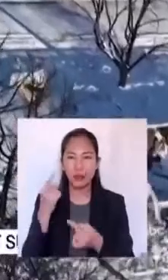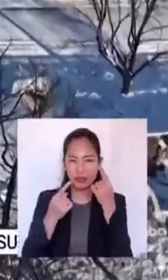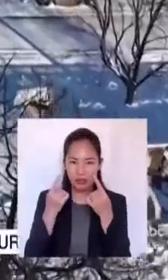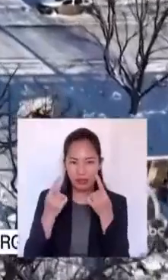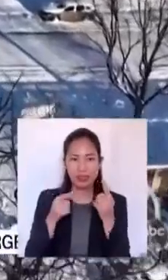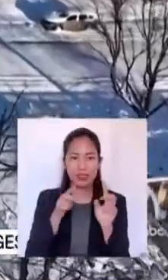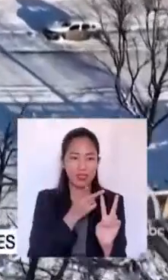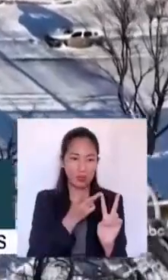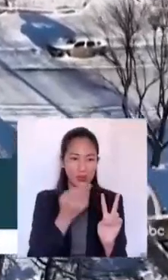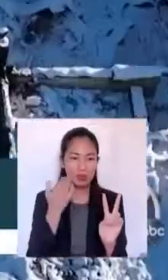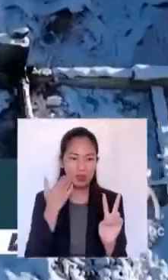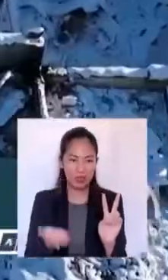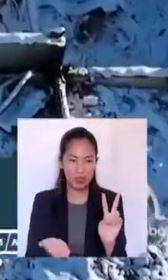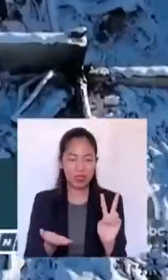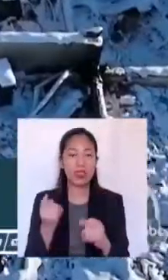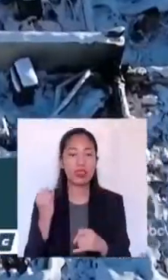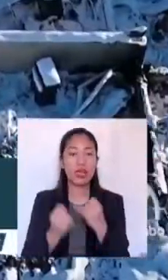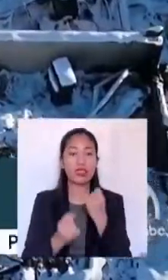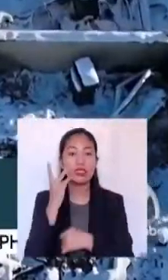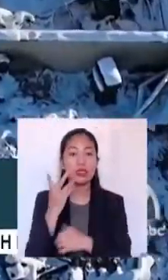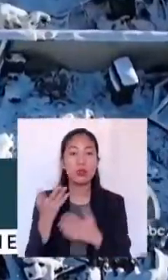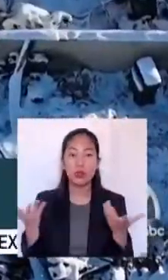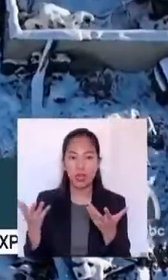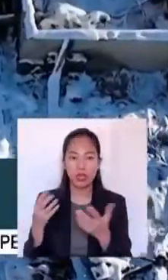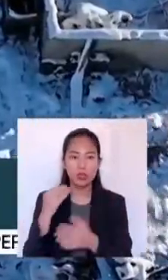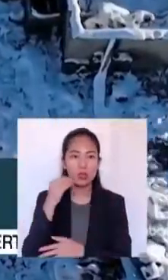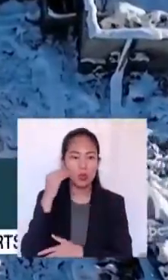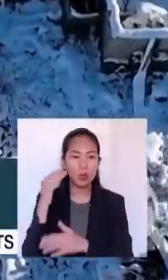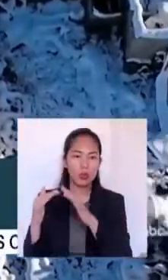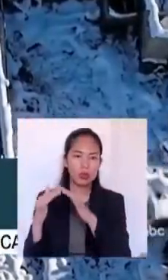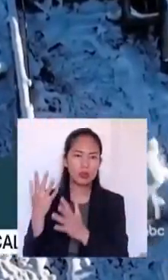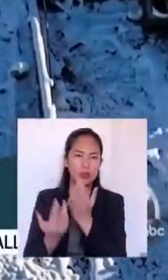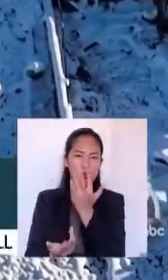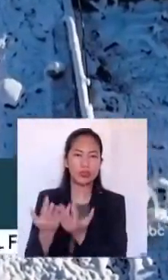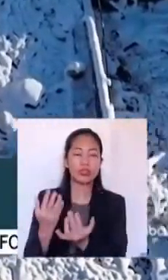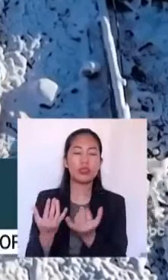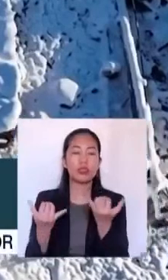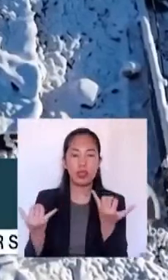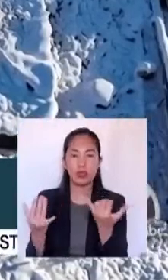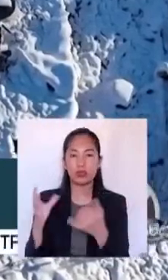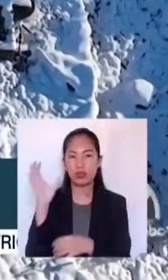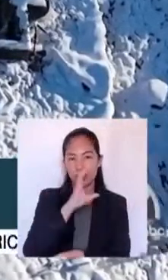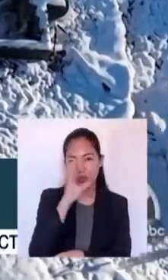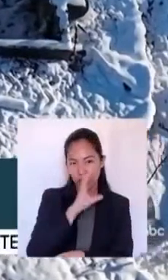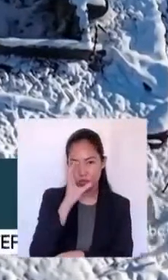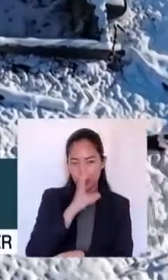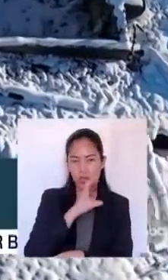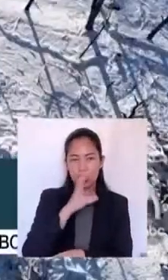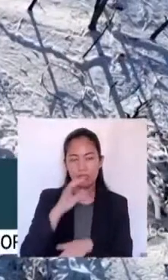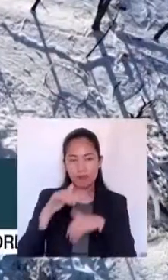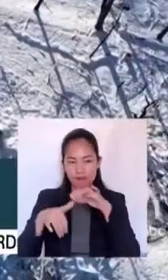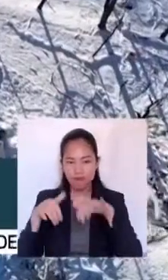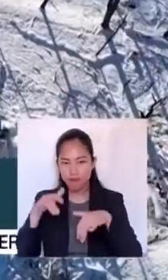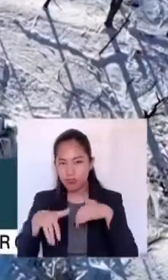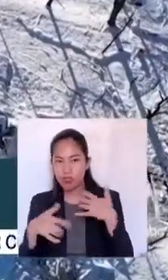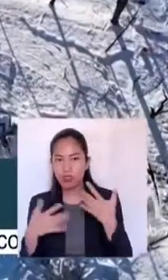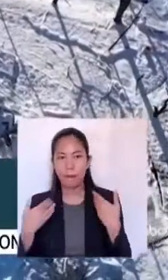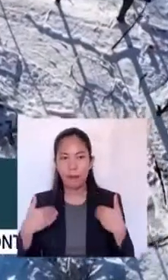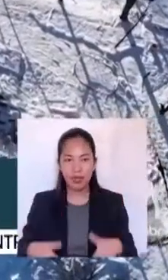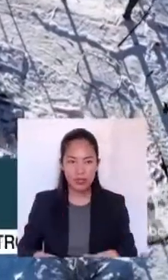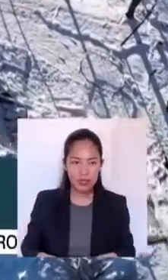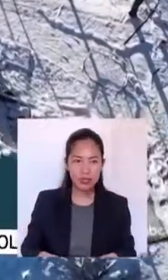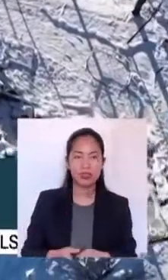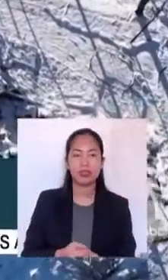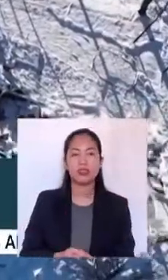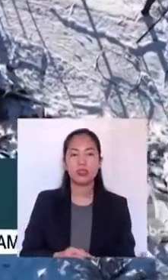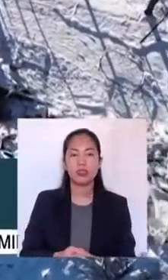last seen in their homes that were consumed by the blaze. Search teams are now working through the wreckage to find any remains. The wildfire tore